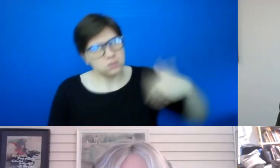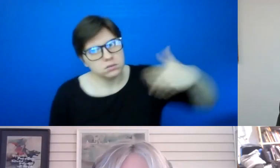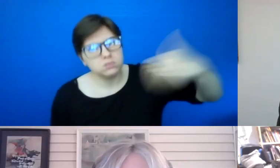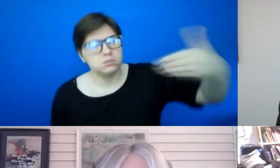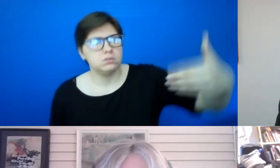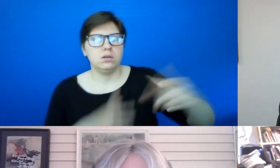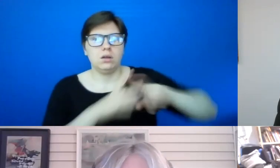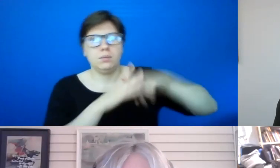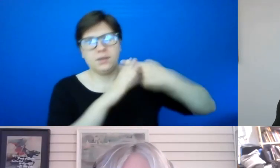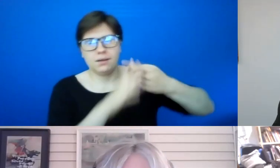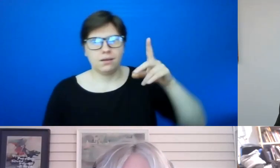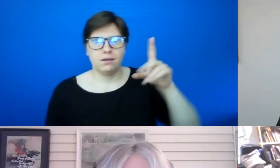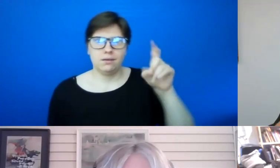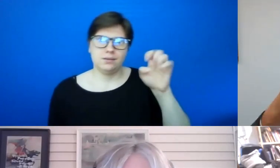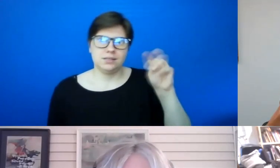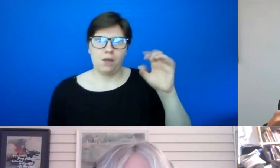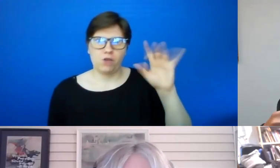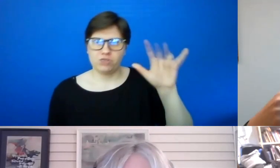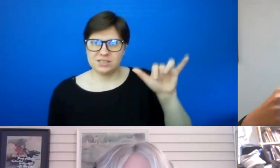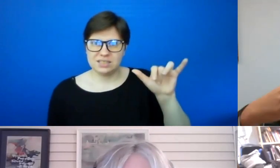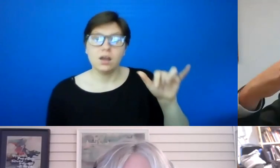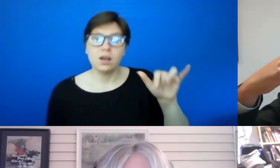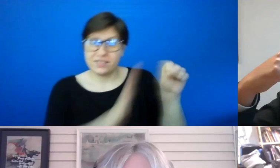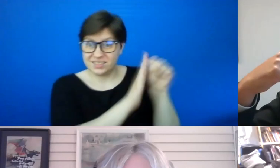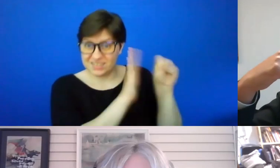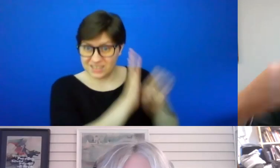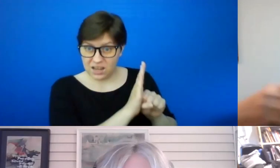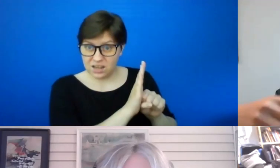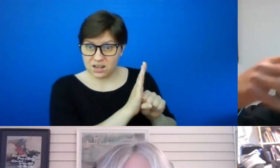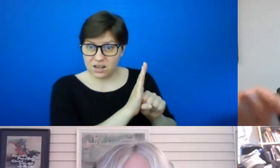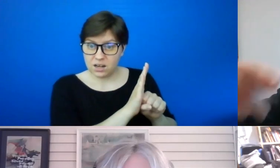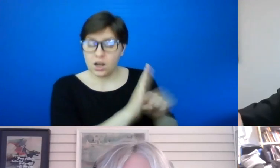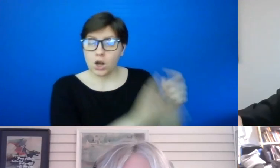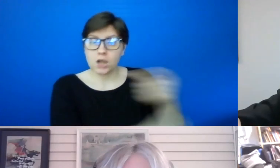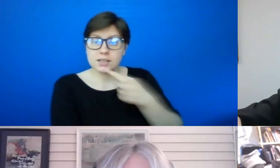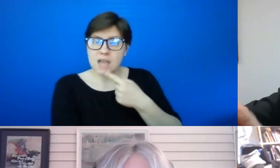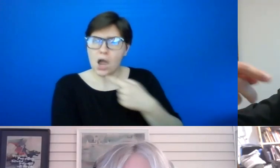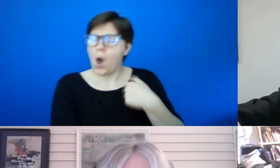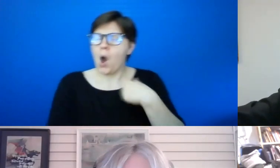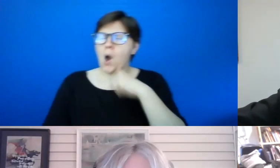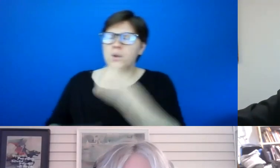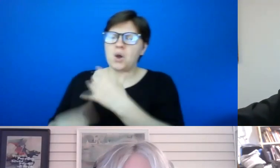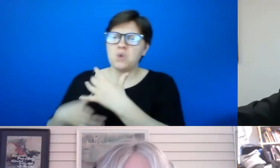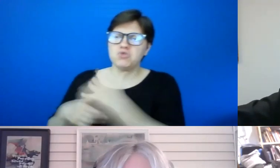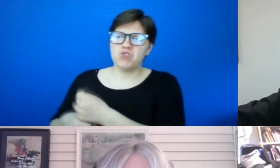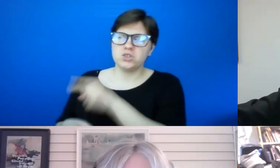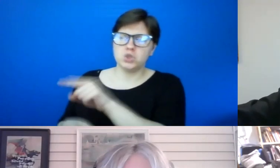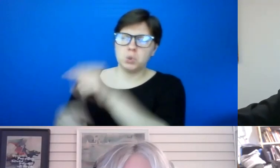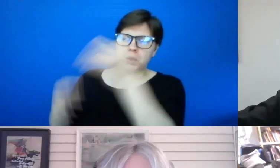of the democracy, right? That the state would say, we don't trust you to make